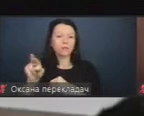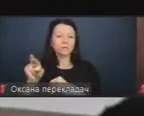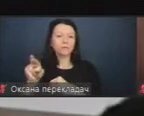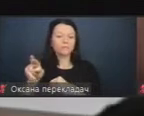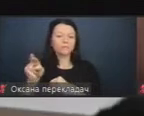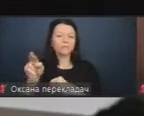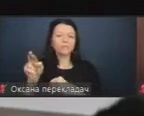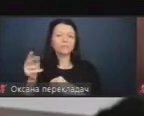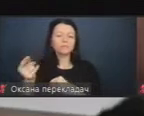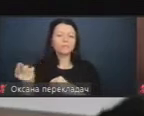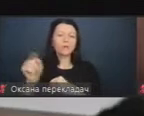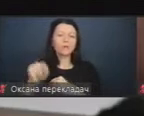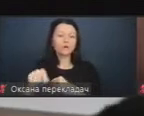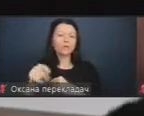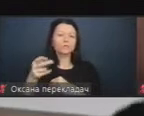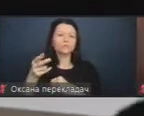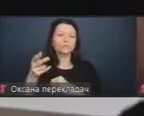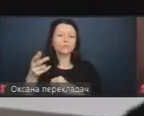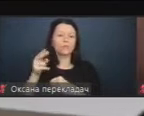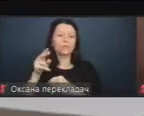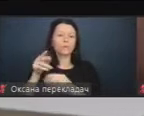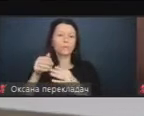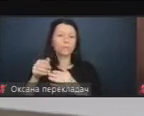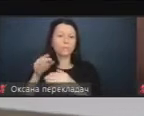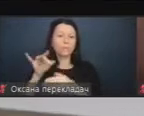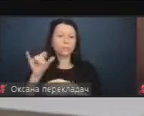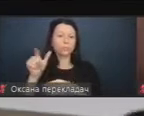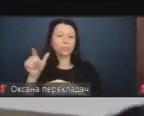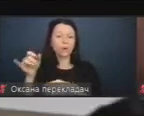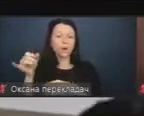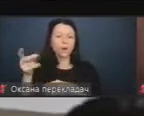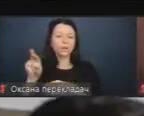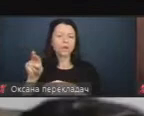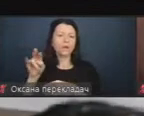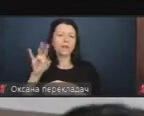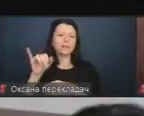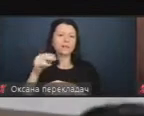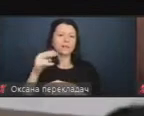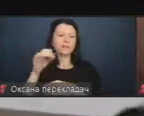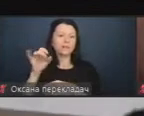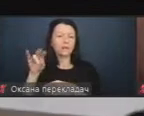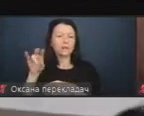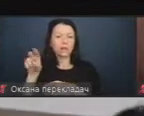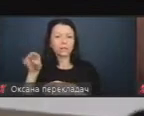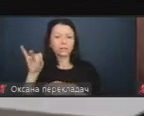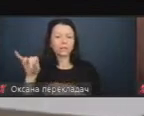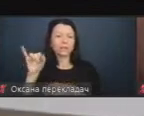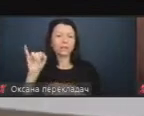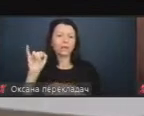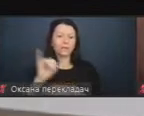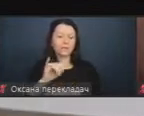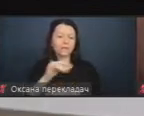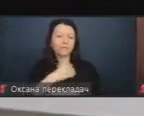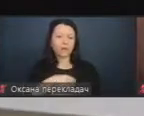in the Netherlands and France. So, in general, in Northern Europe and Western Europe, we see